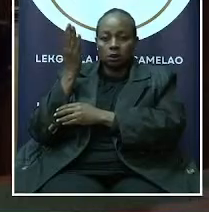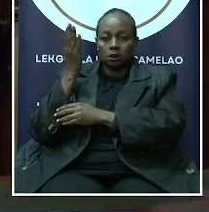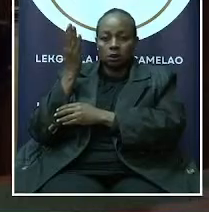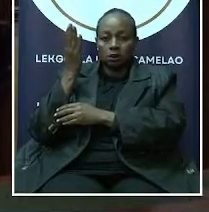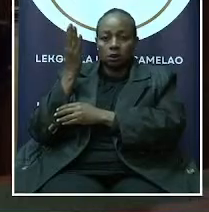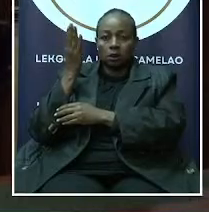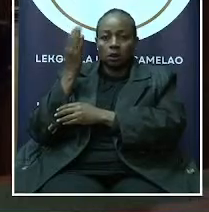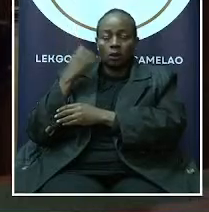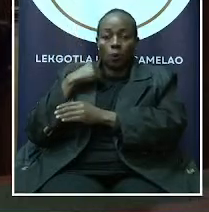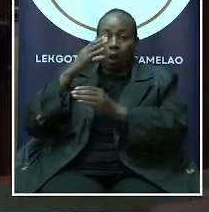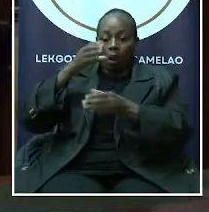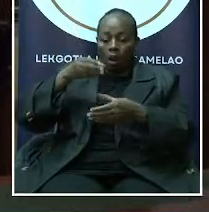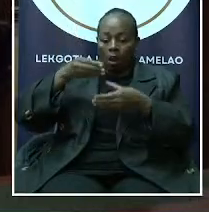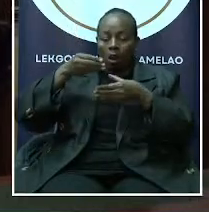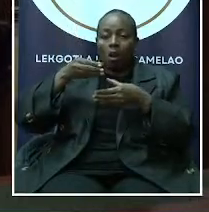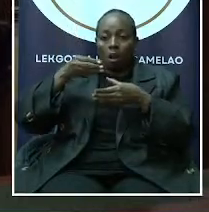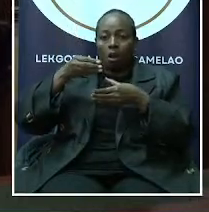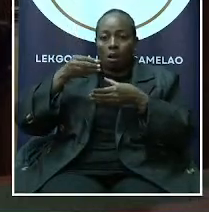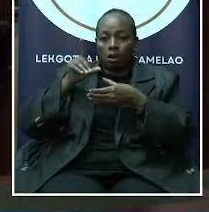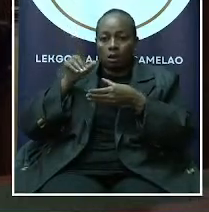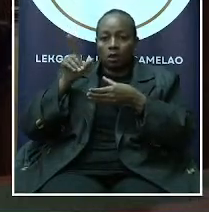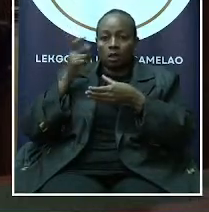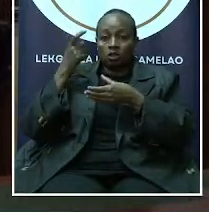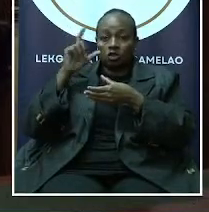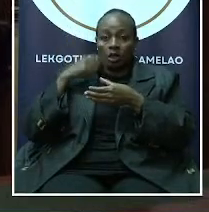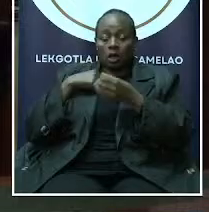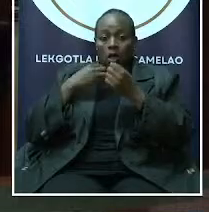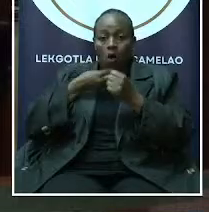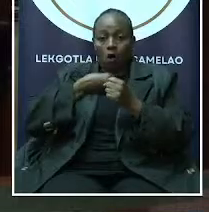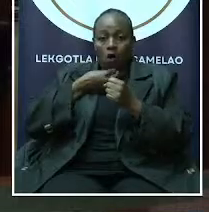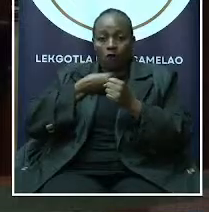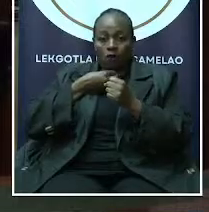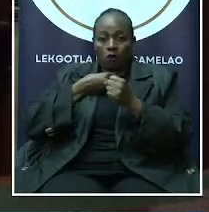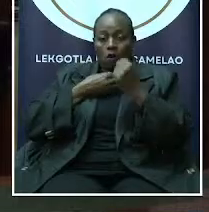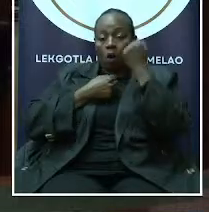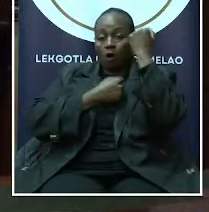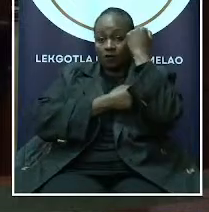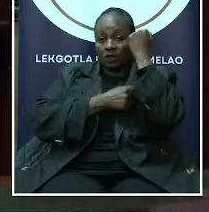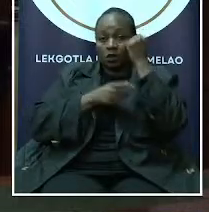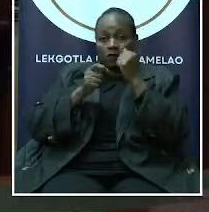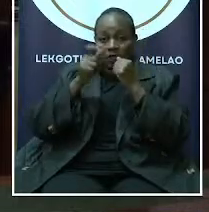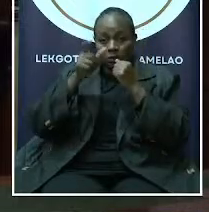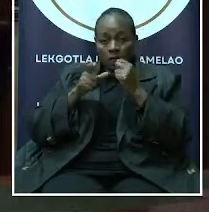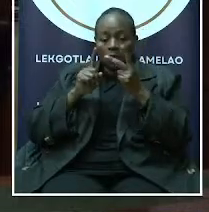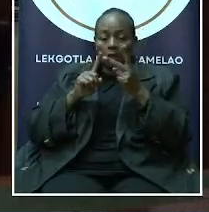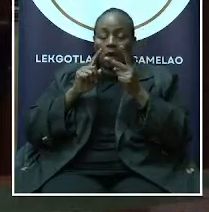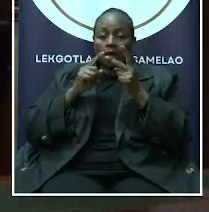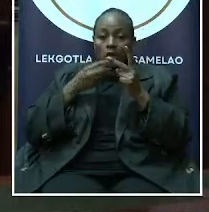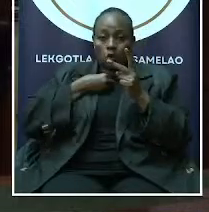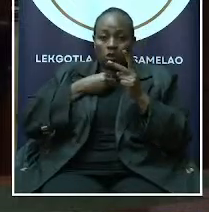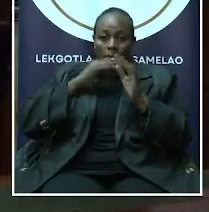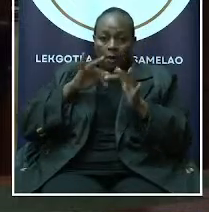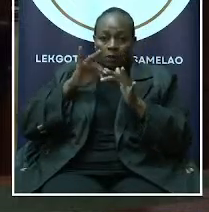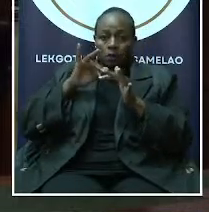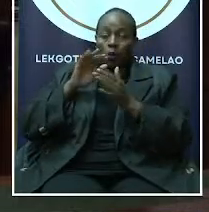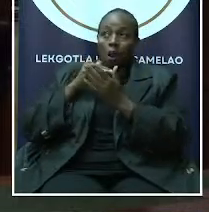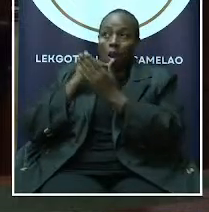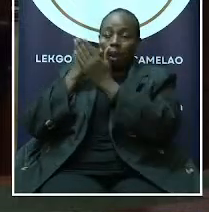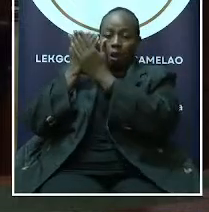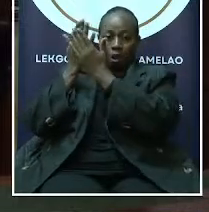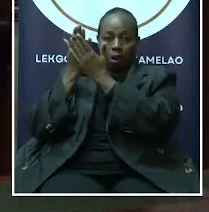to check, and then thereafter the Office of the Youth, the Office of the Speaker and the Youth Parliament will submit it to the Office of the